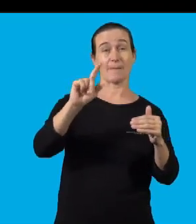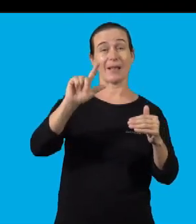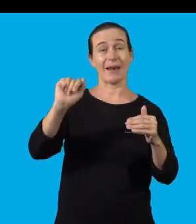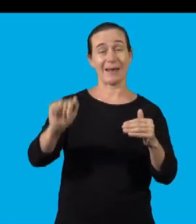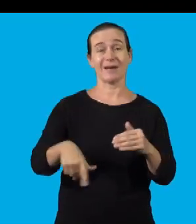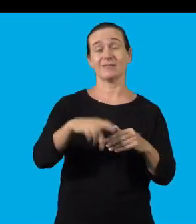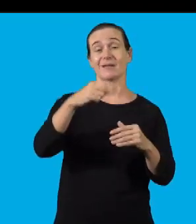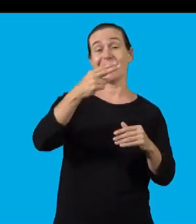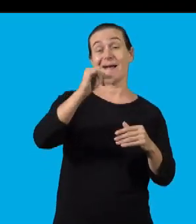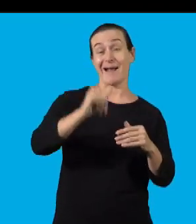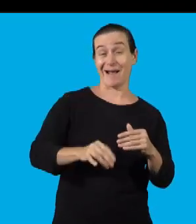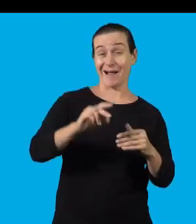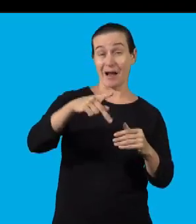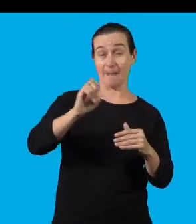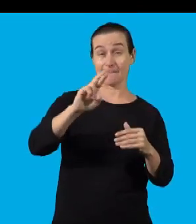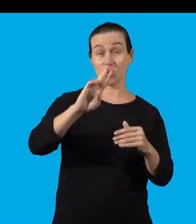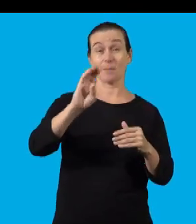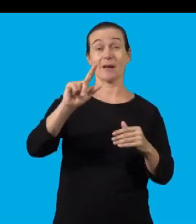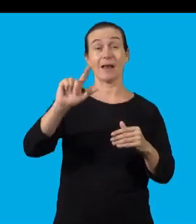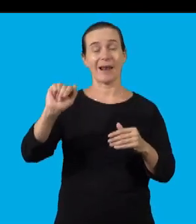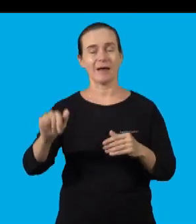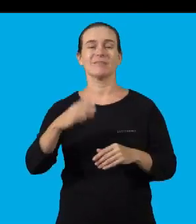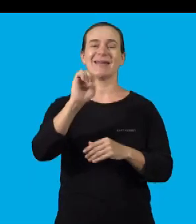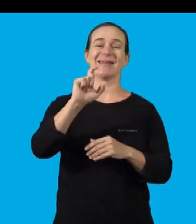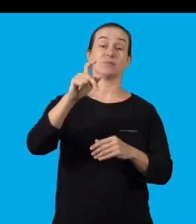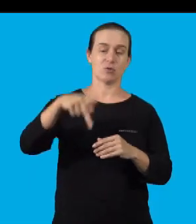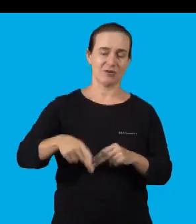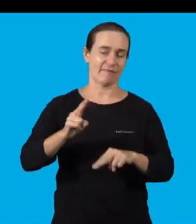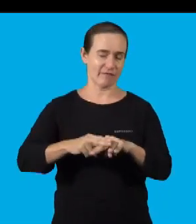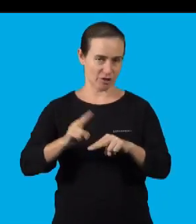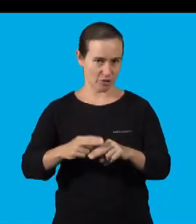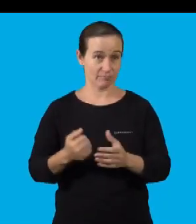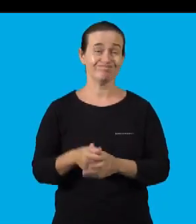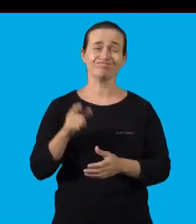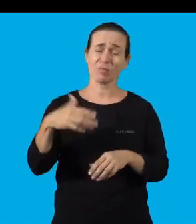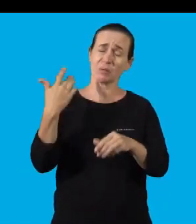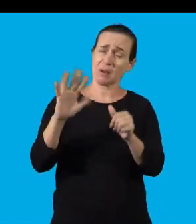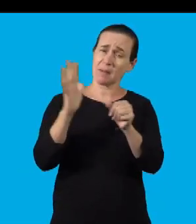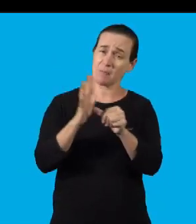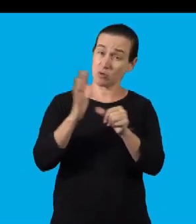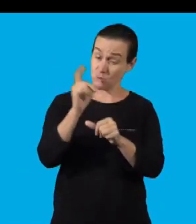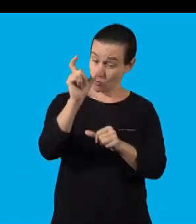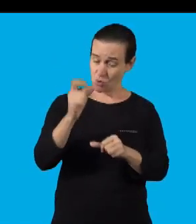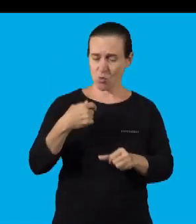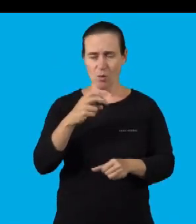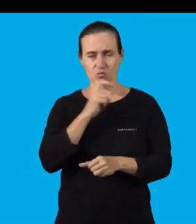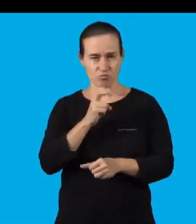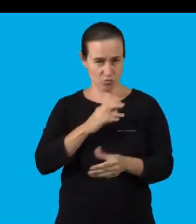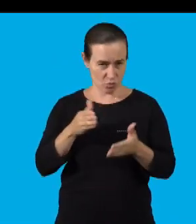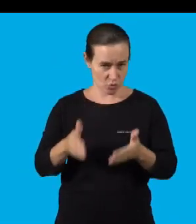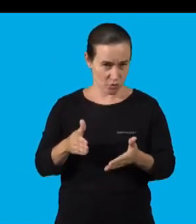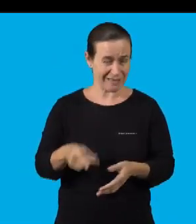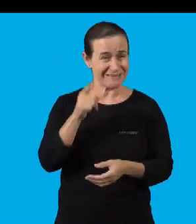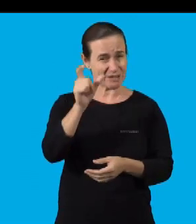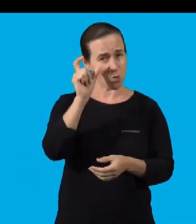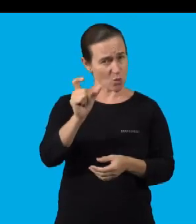hyperbola, and of course the exponential function. Now, looking at the keywords that we were using during the lesson, of course,